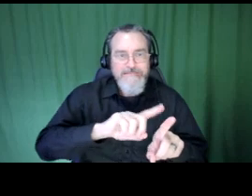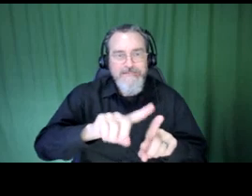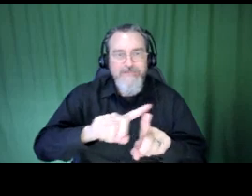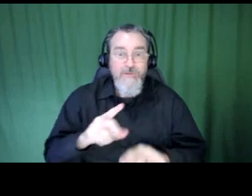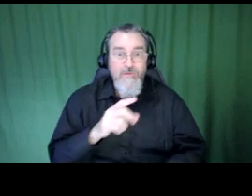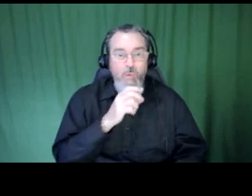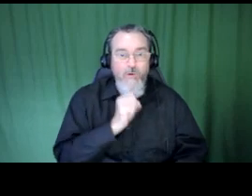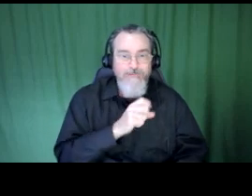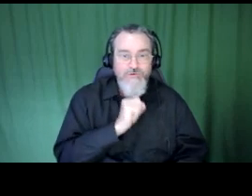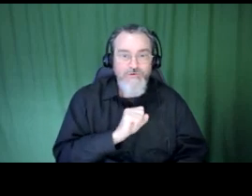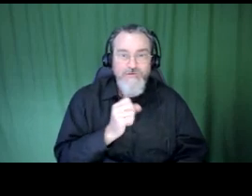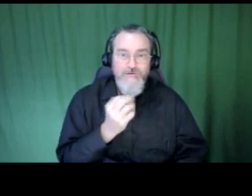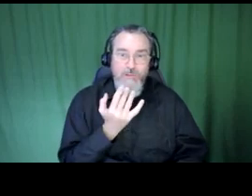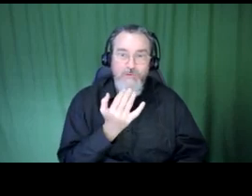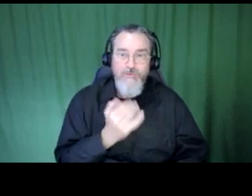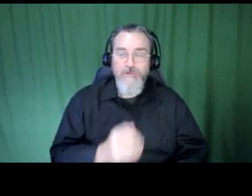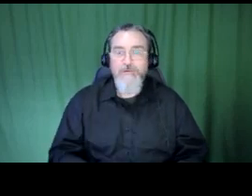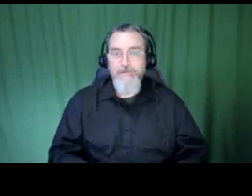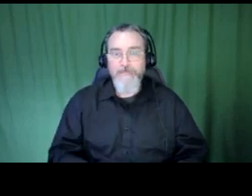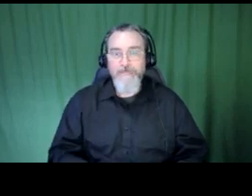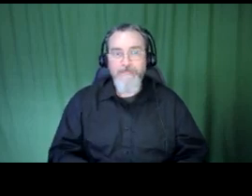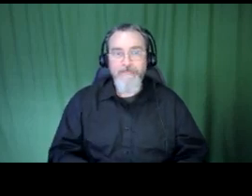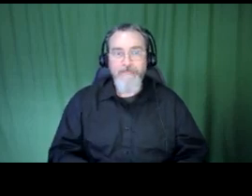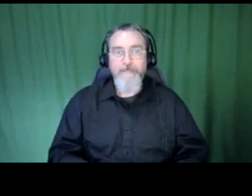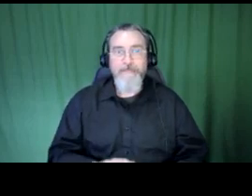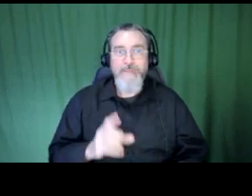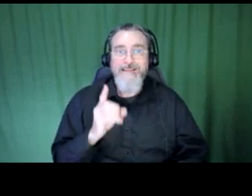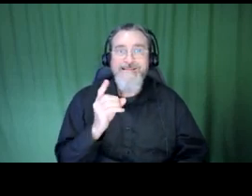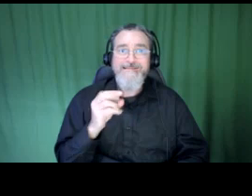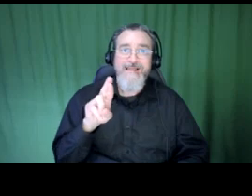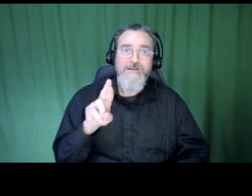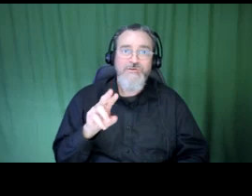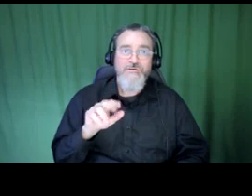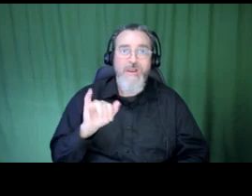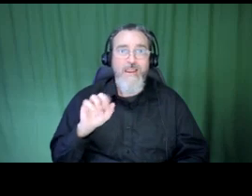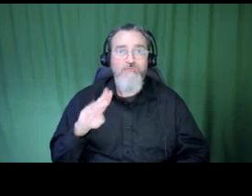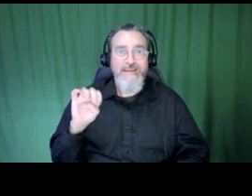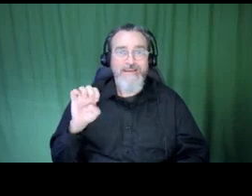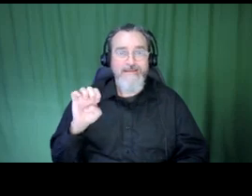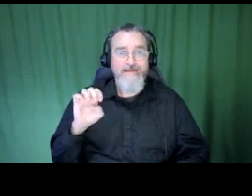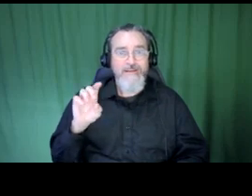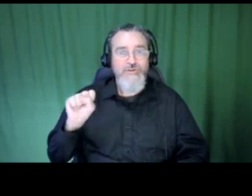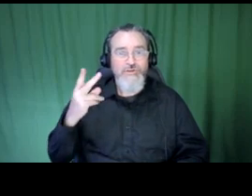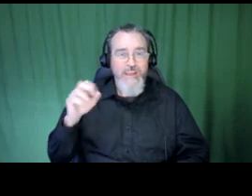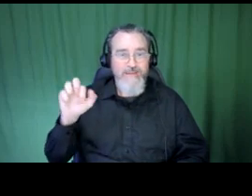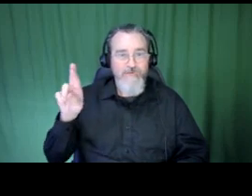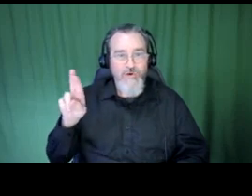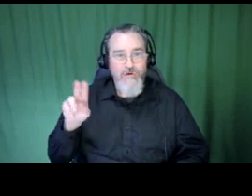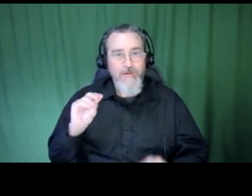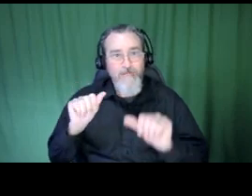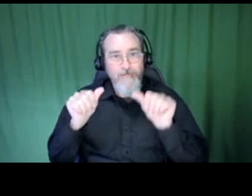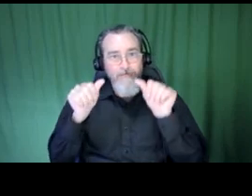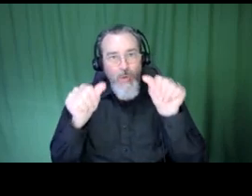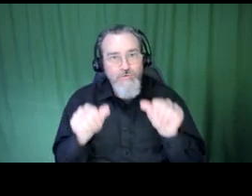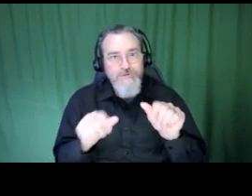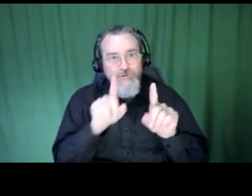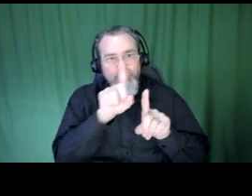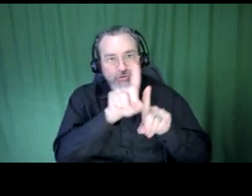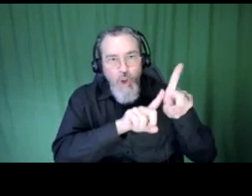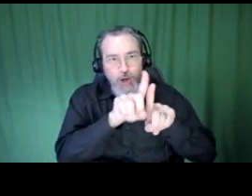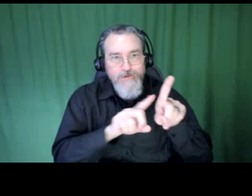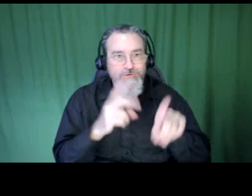colored. And then Dr. Irene Shaver put stars on there so you can kind of see where we are with the 6 community colleges